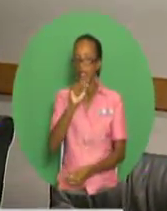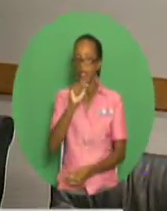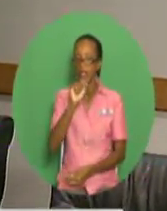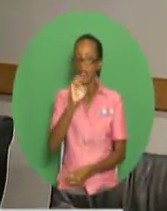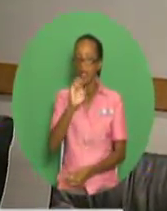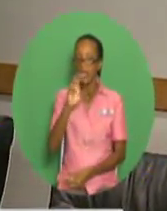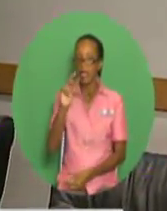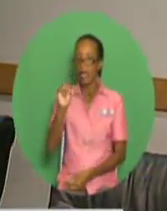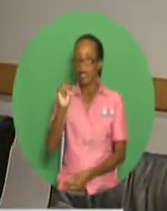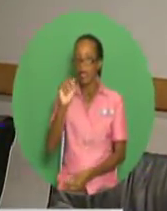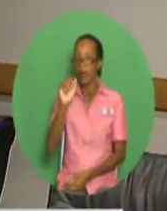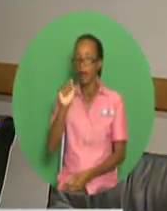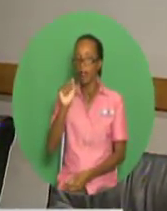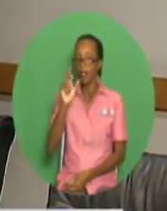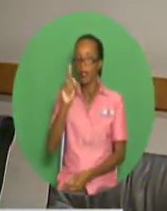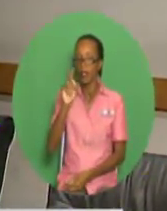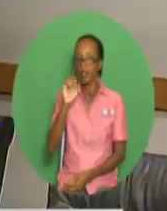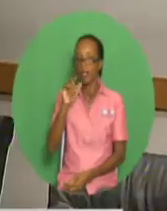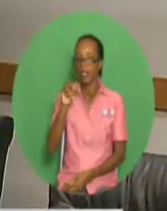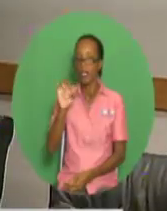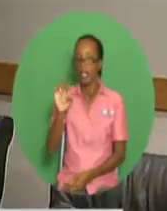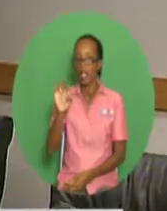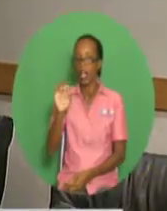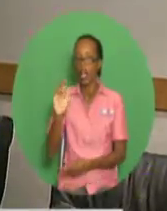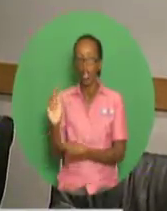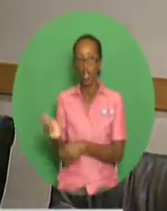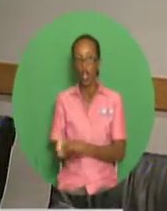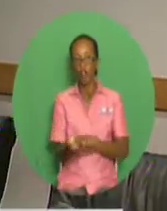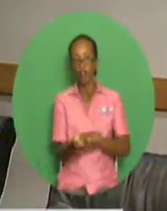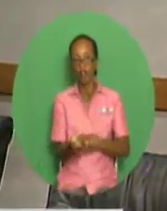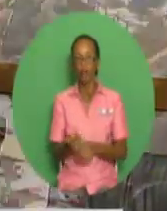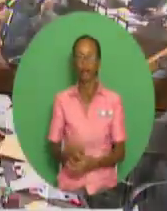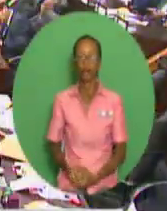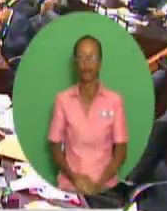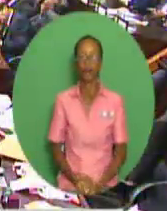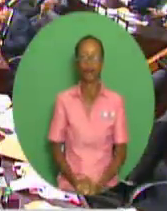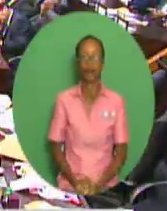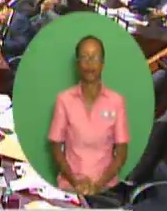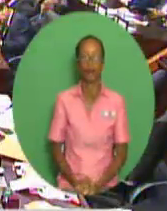It's a beautiful facility. Want to give it? Yeah, sure.